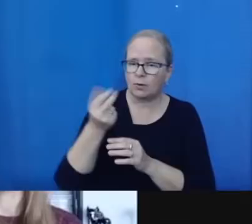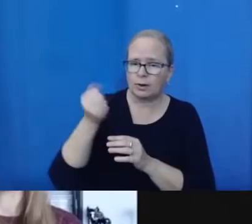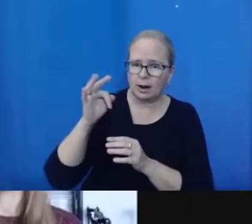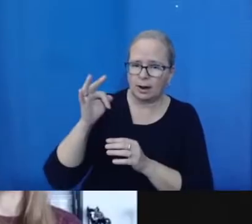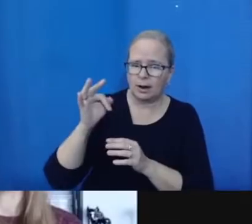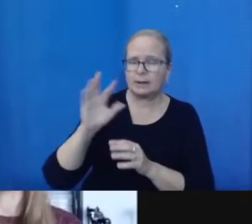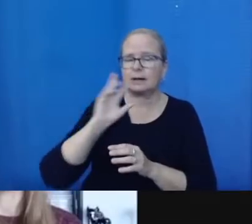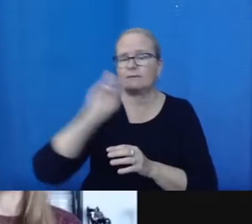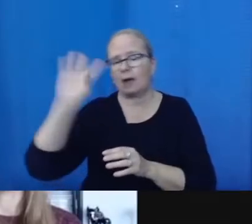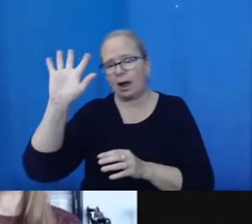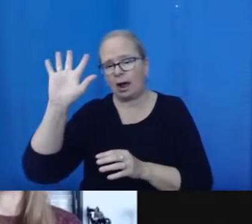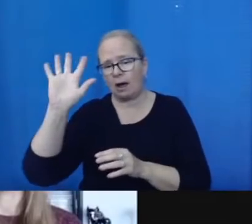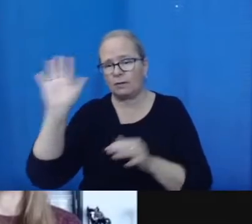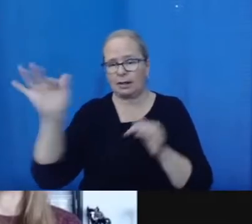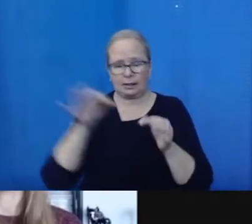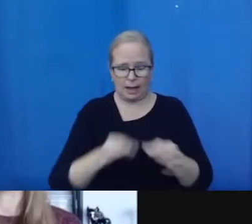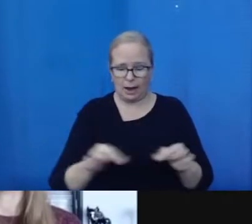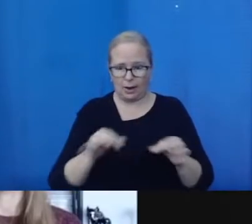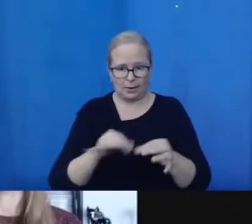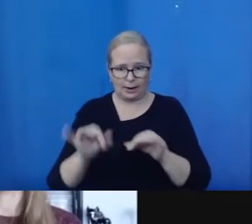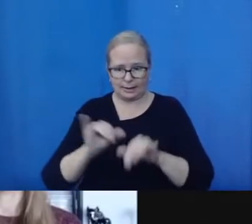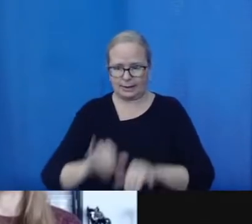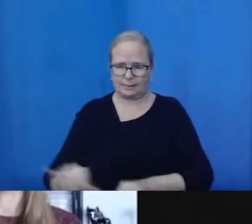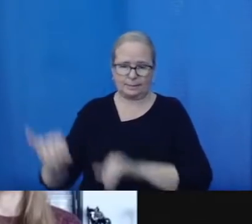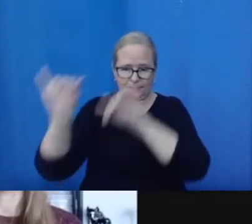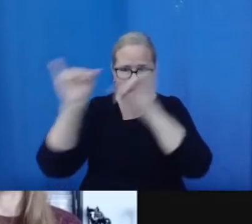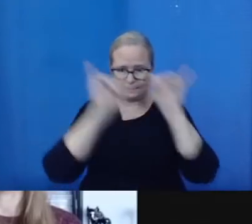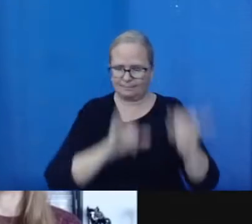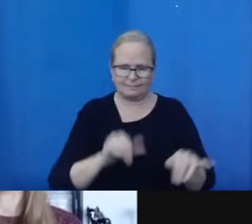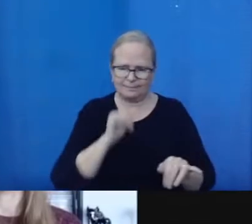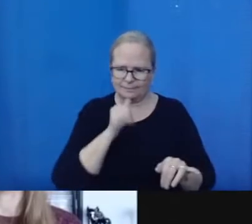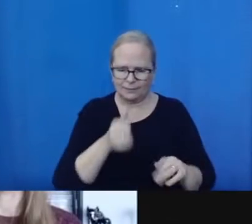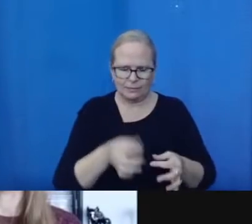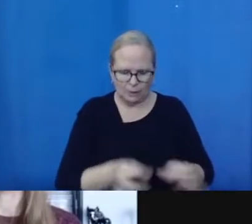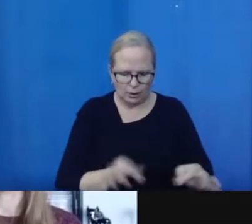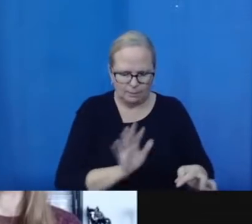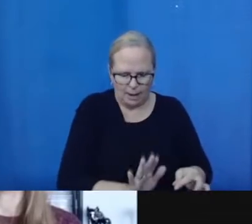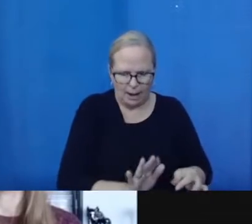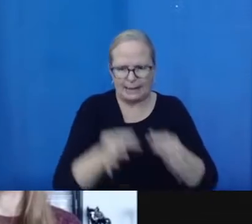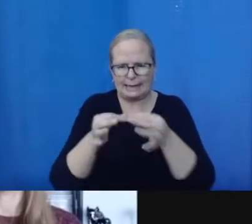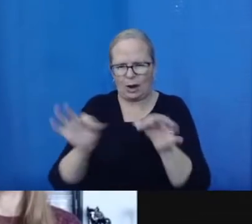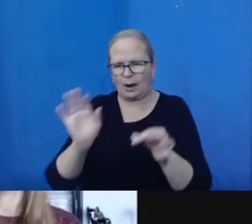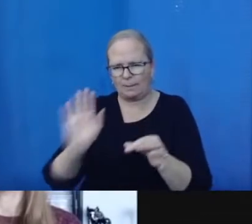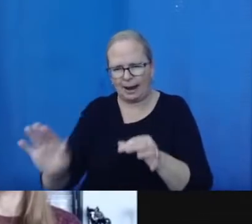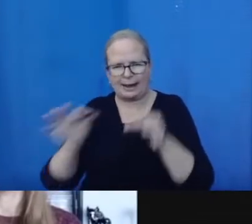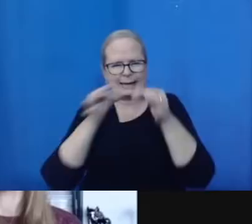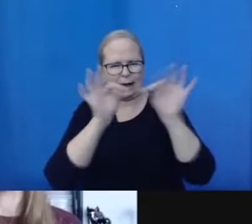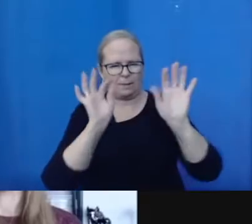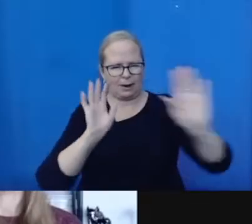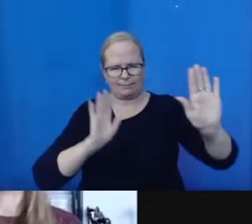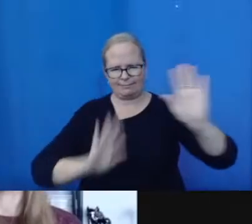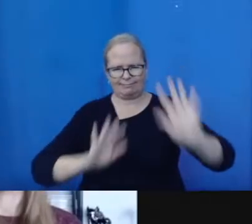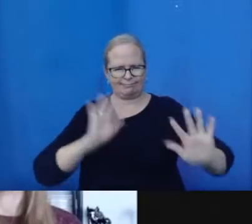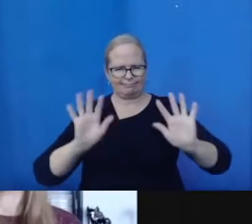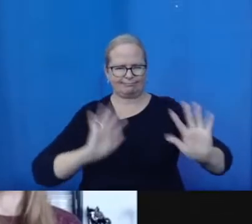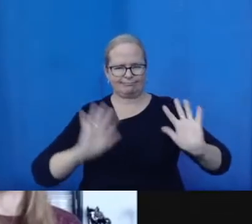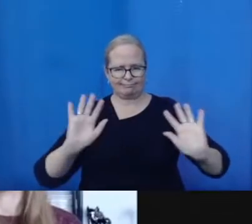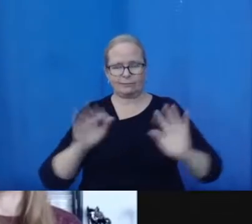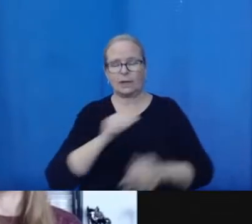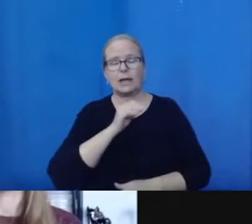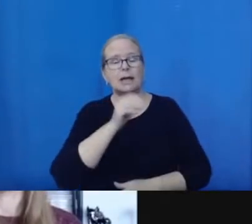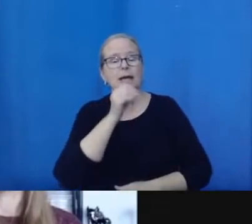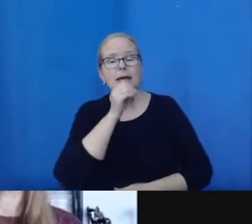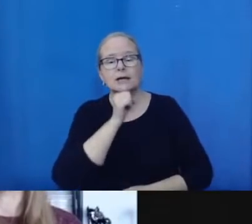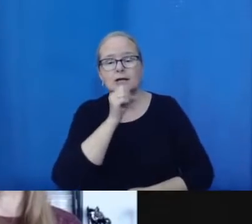has been that there is no age or stage of life that is escaping the reality and the anxiety that